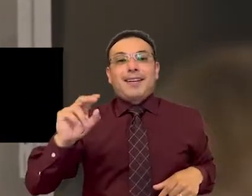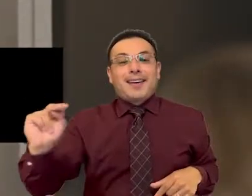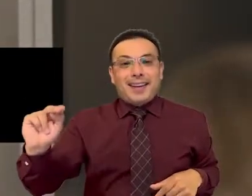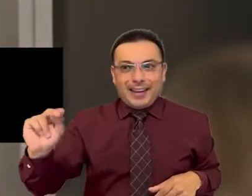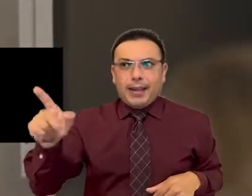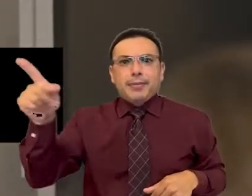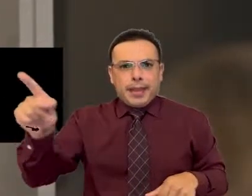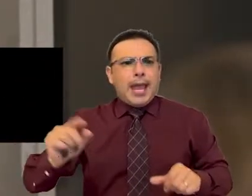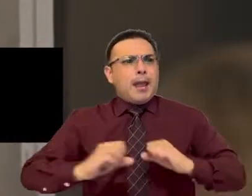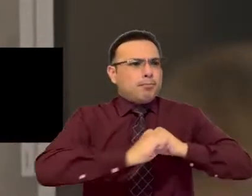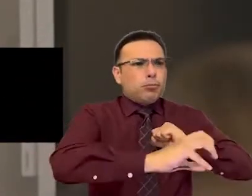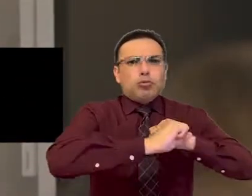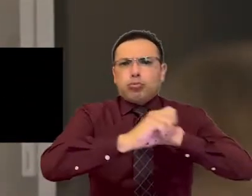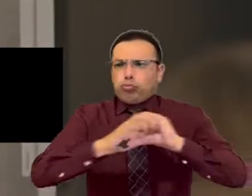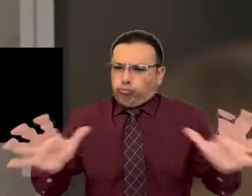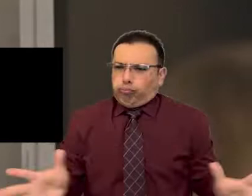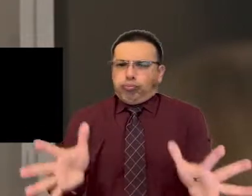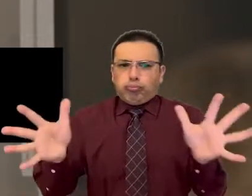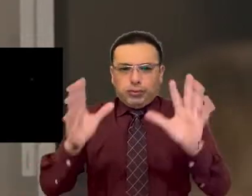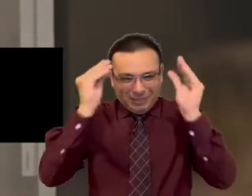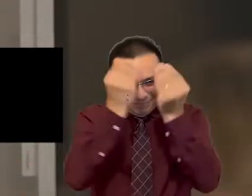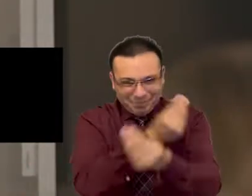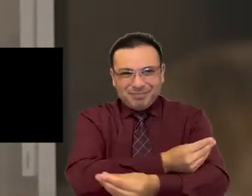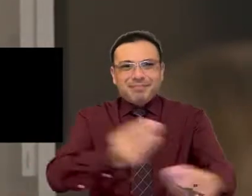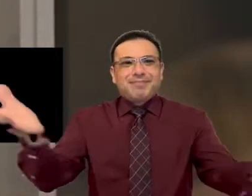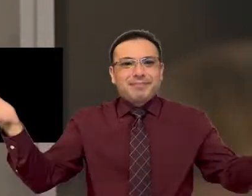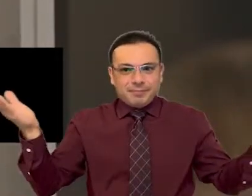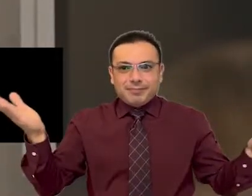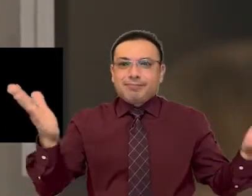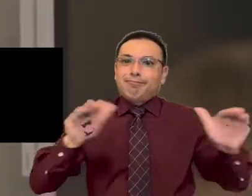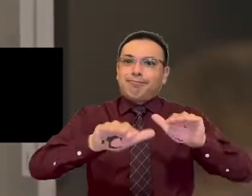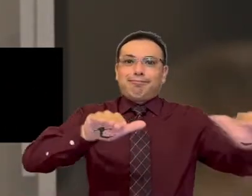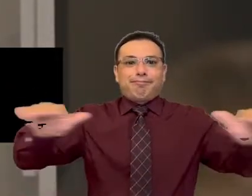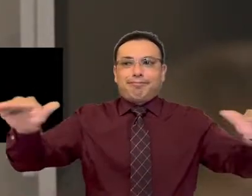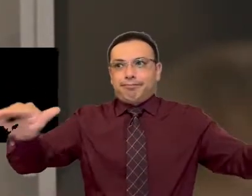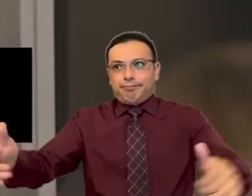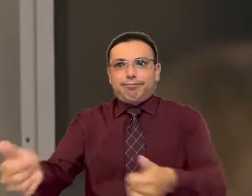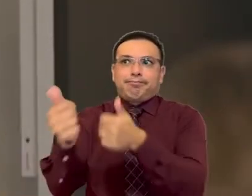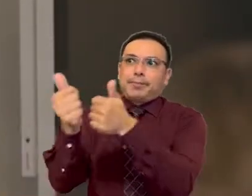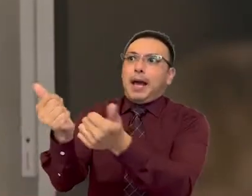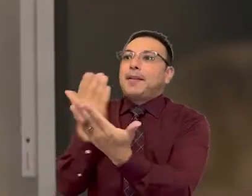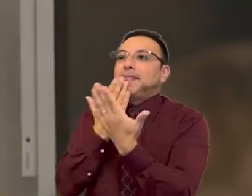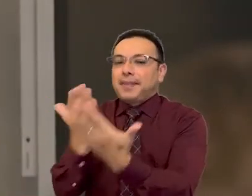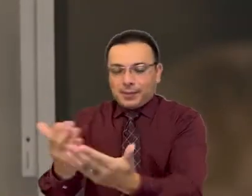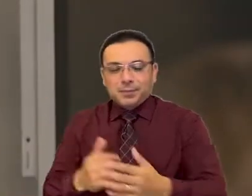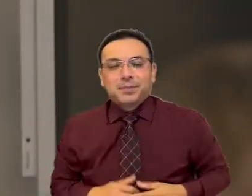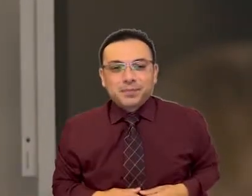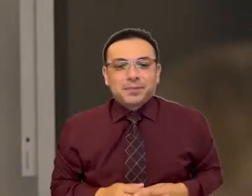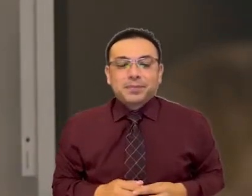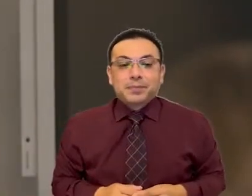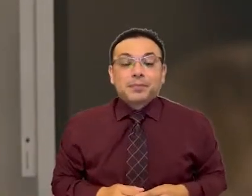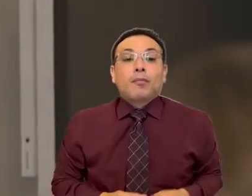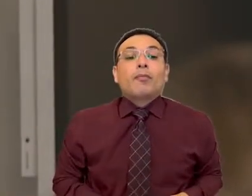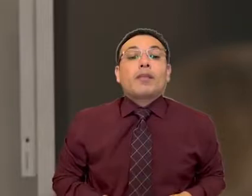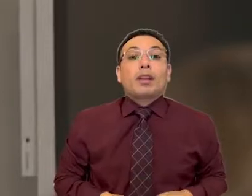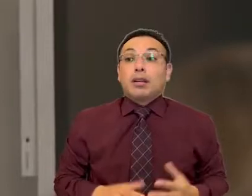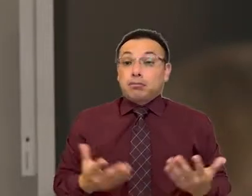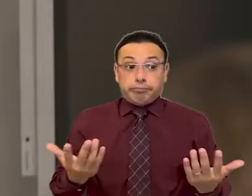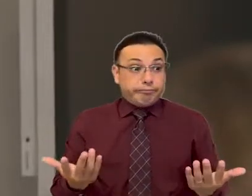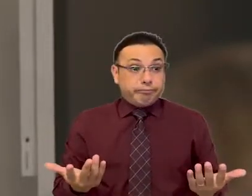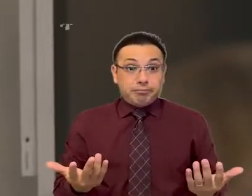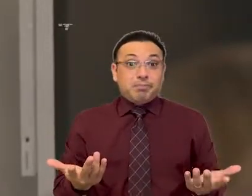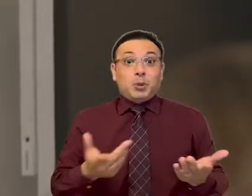sharing this event and getting that out to the whole network there as well. And just,